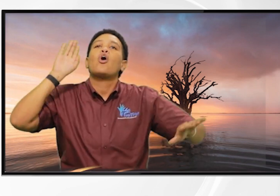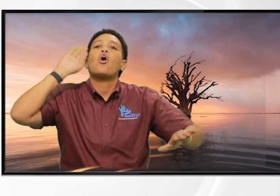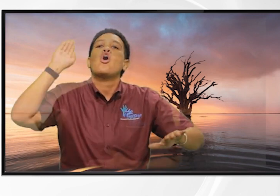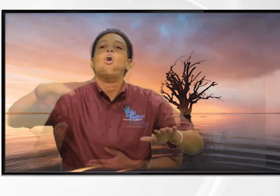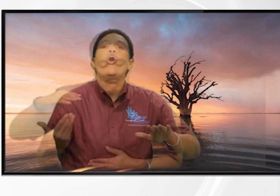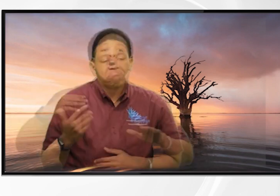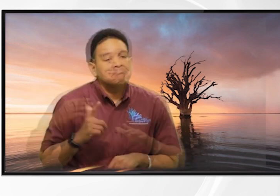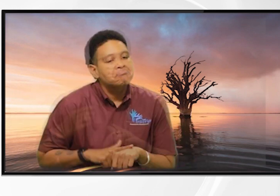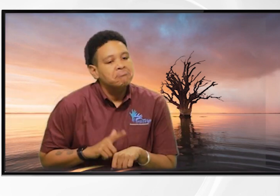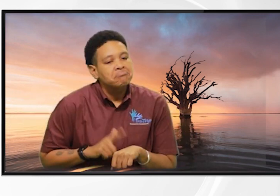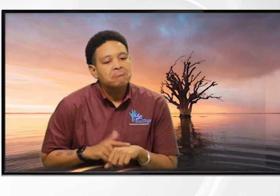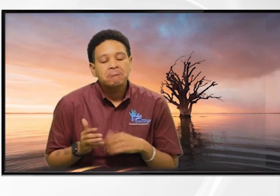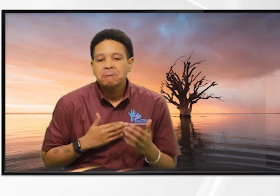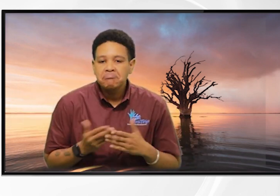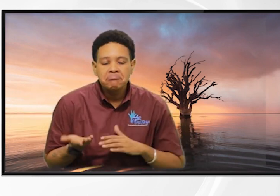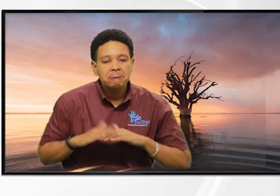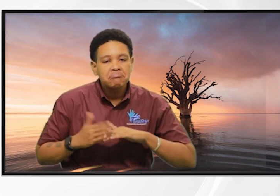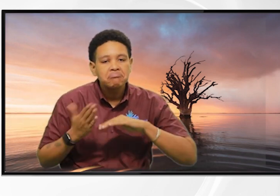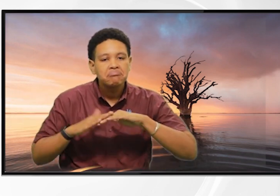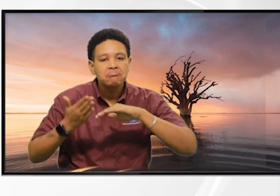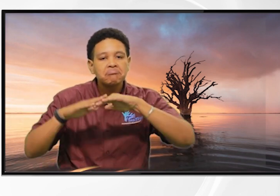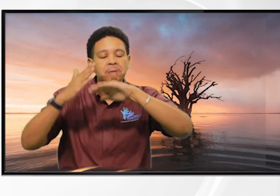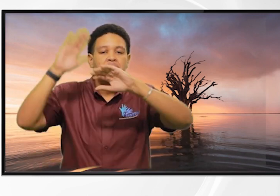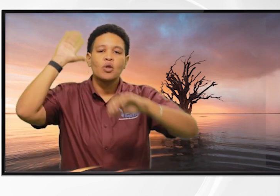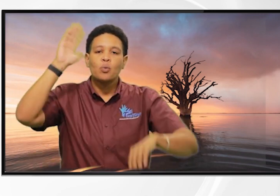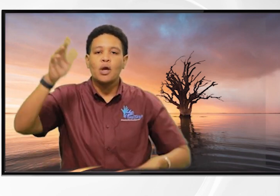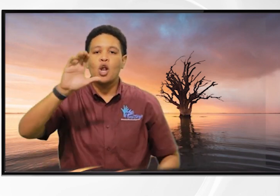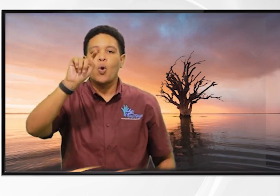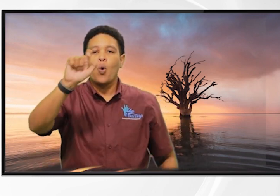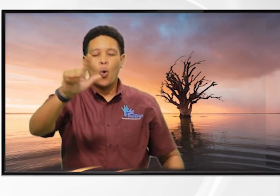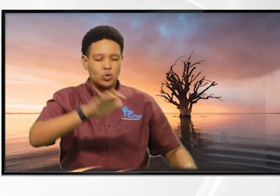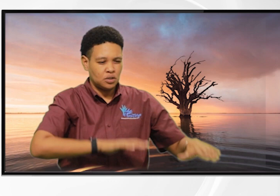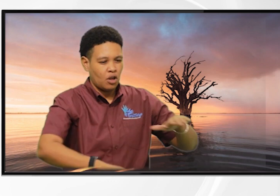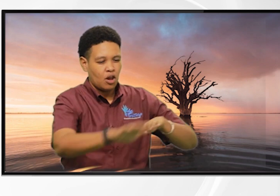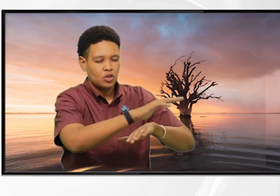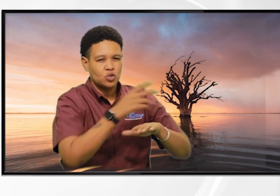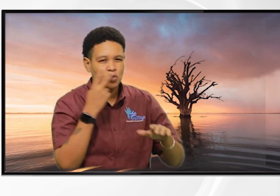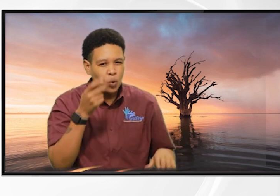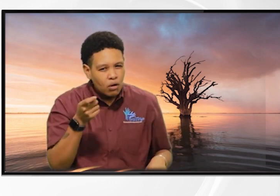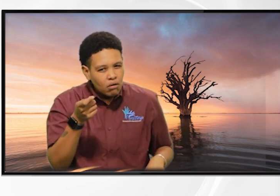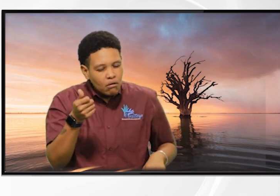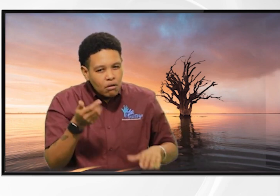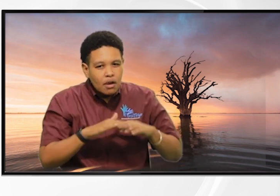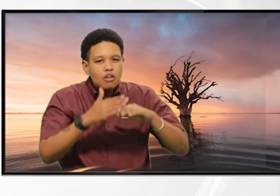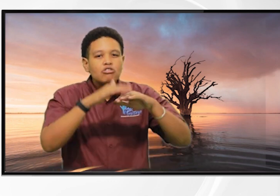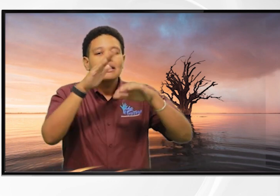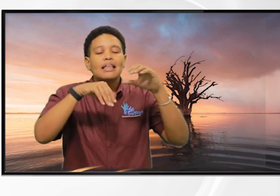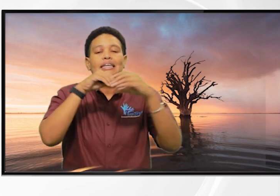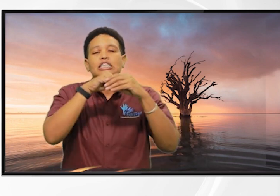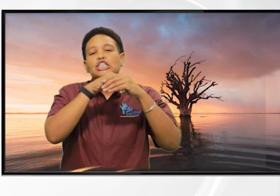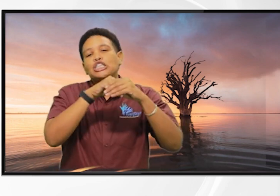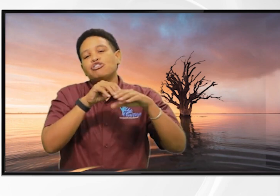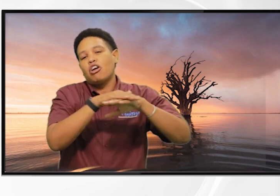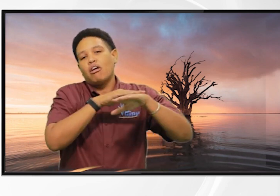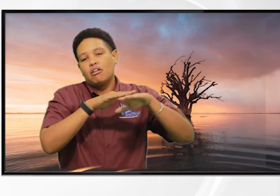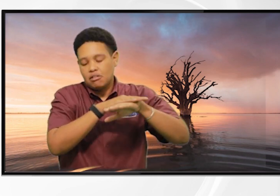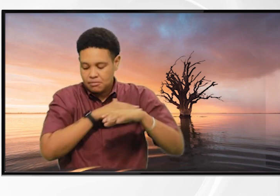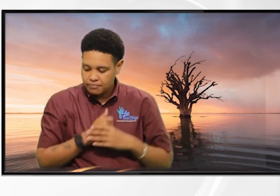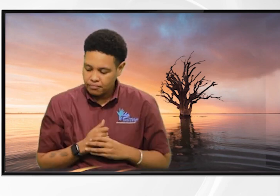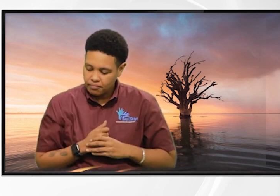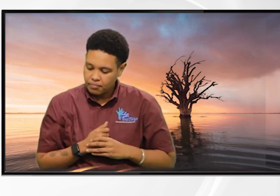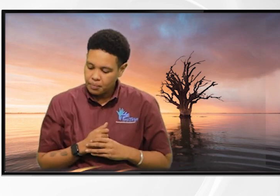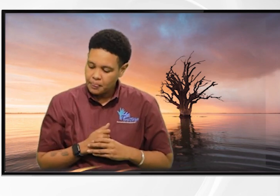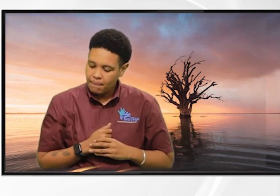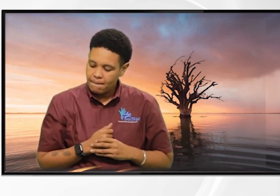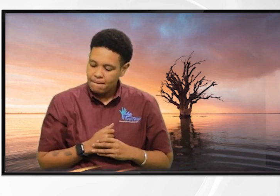of the year. Coastal regions show slightly smaller increases than interior regions.